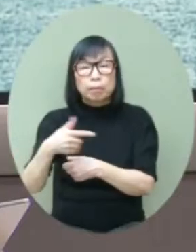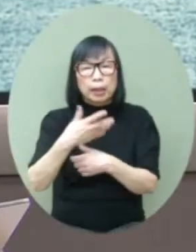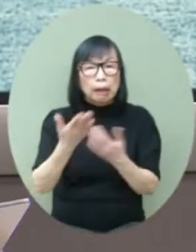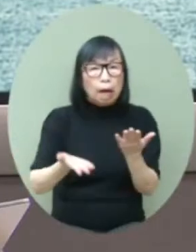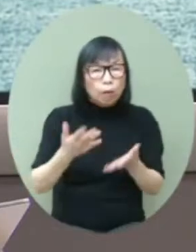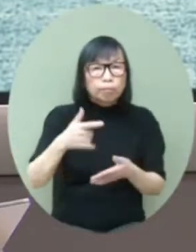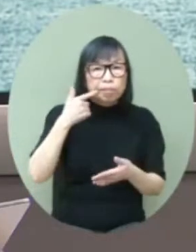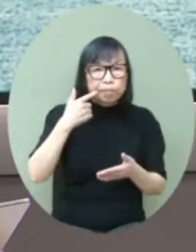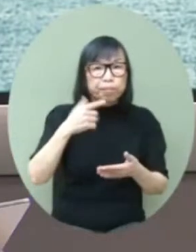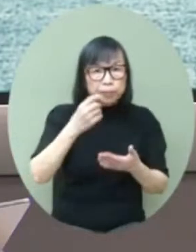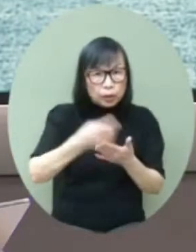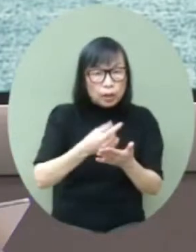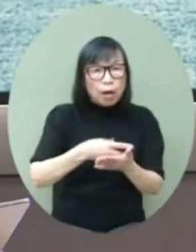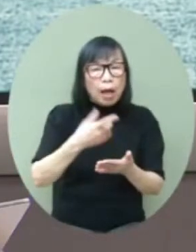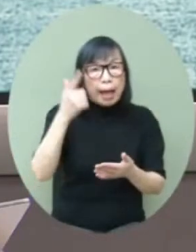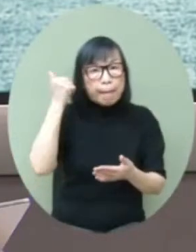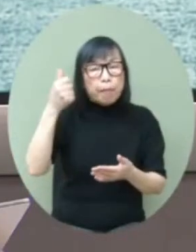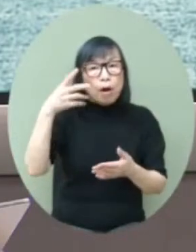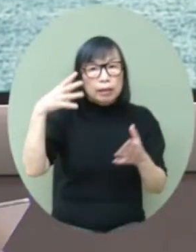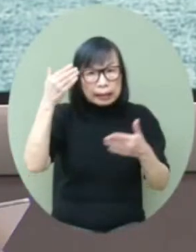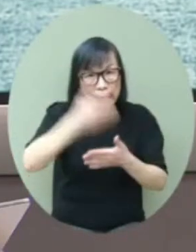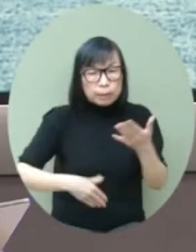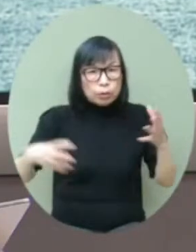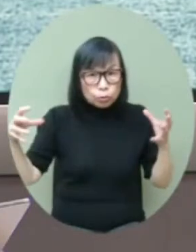already, launching very,